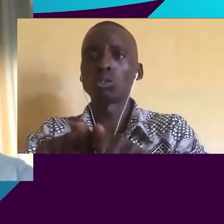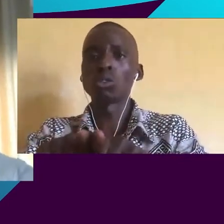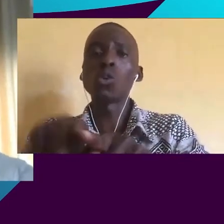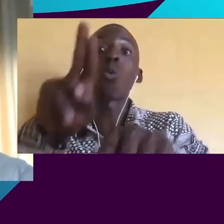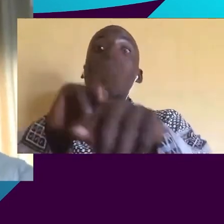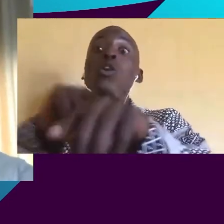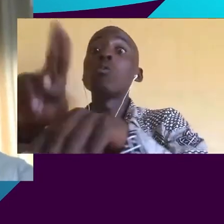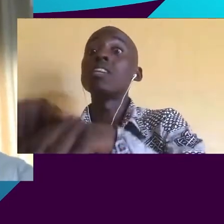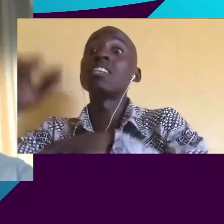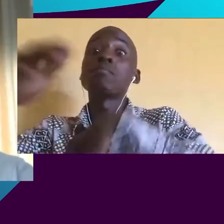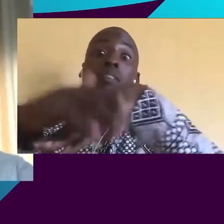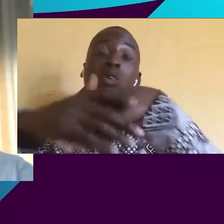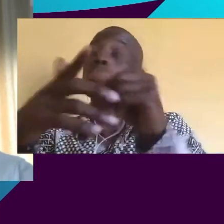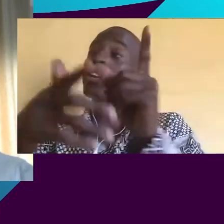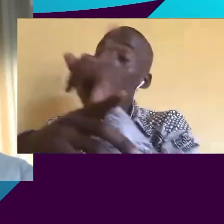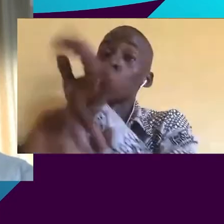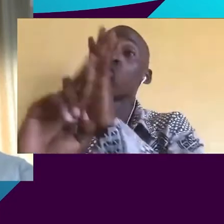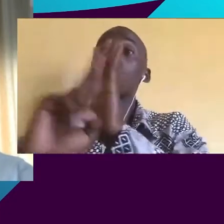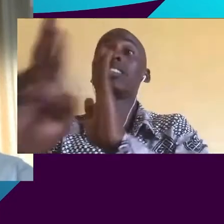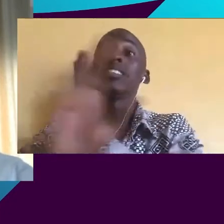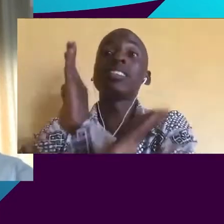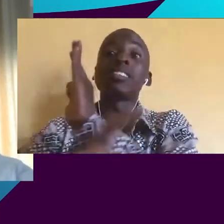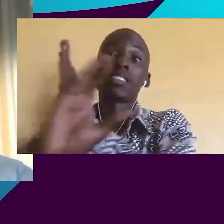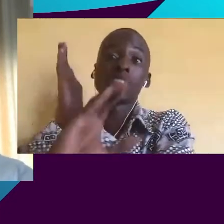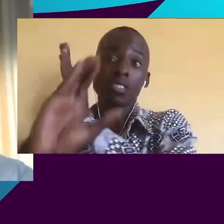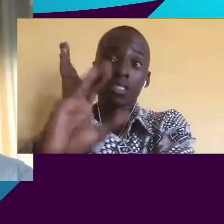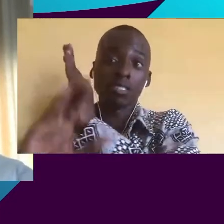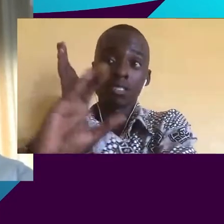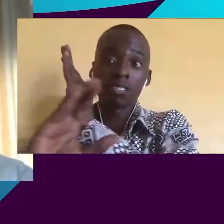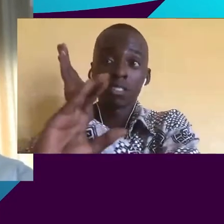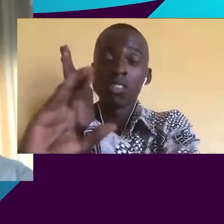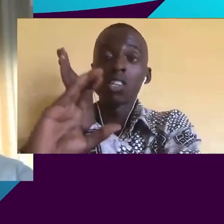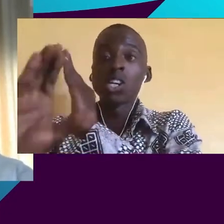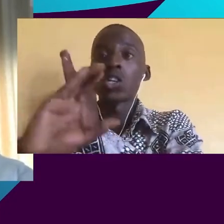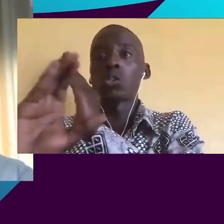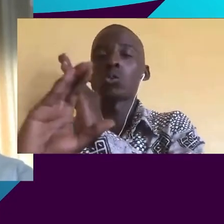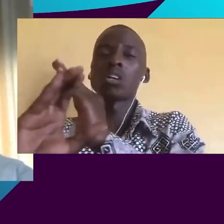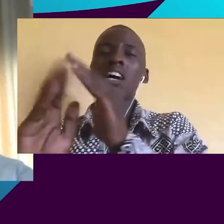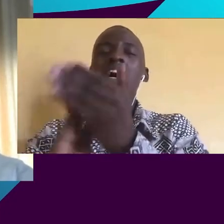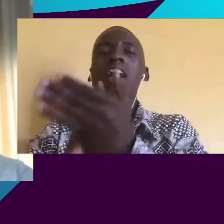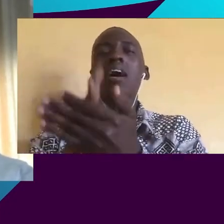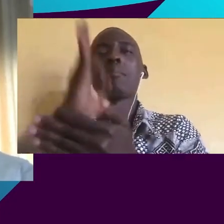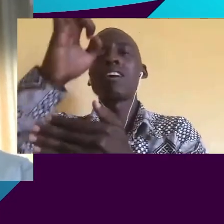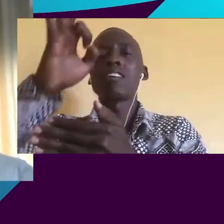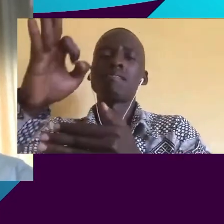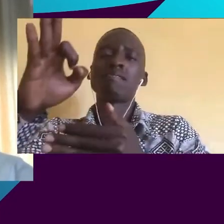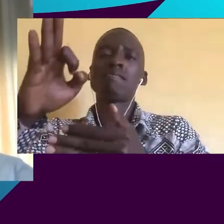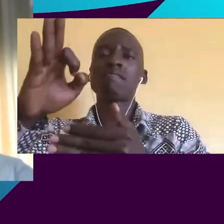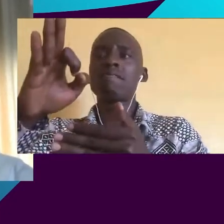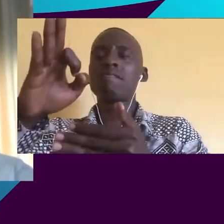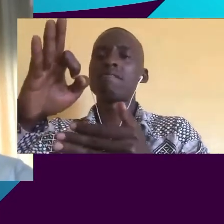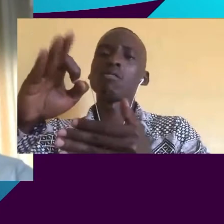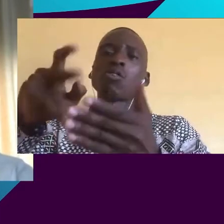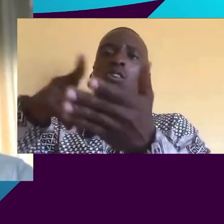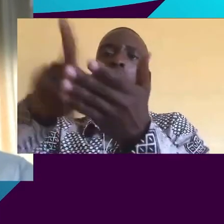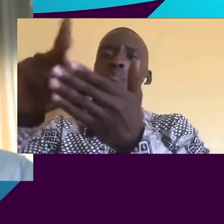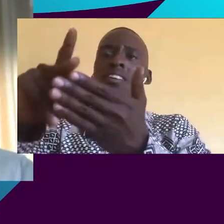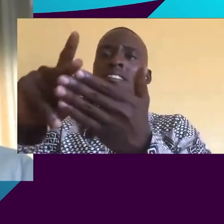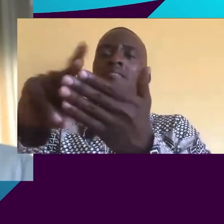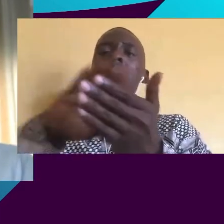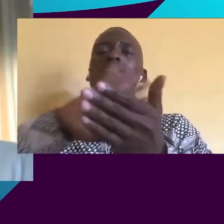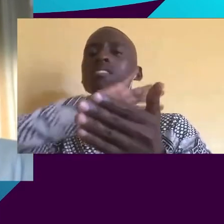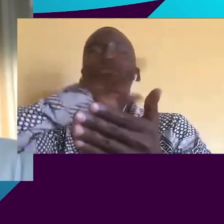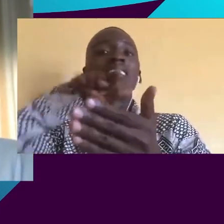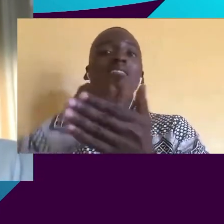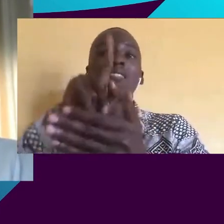and represent the country, those who are above age, of course, we don't pay underage players. We pay those who are out of the age.